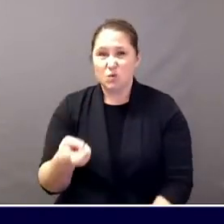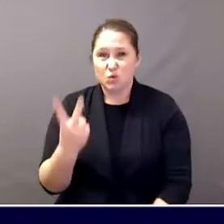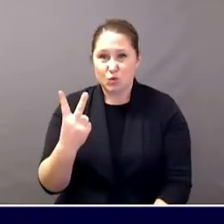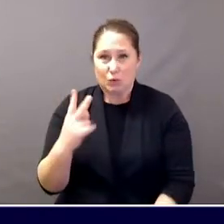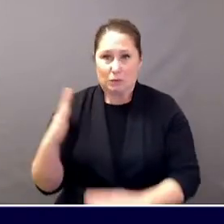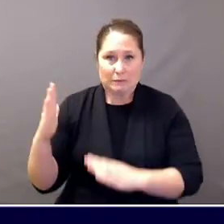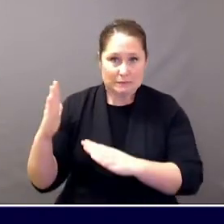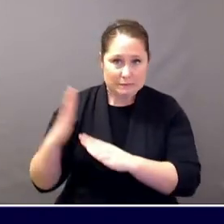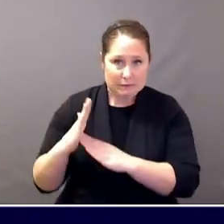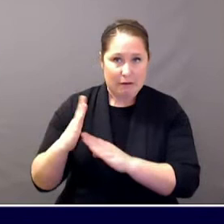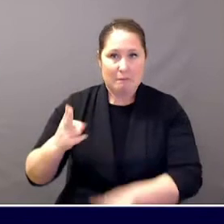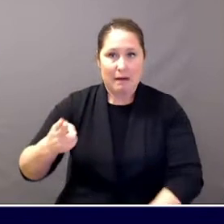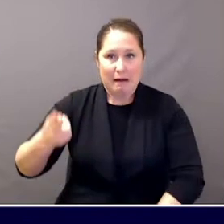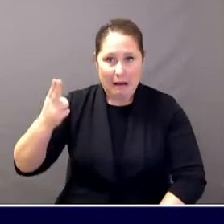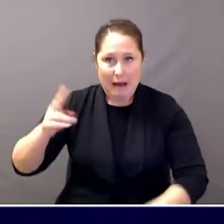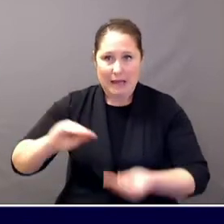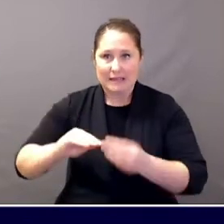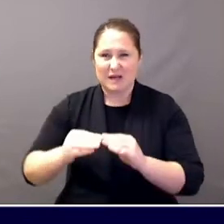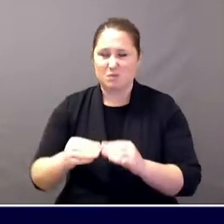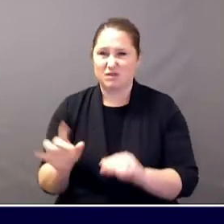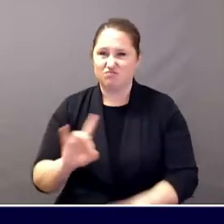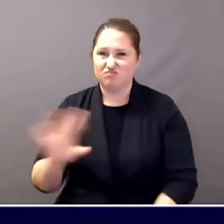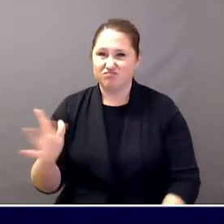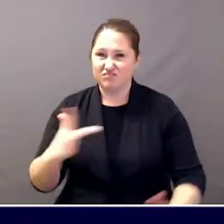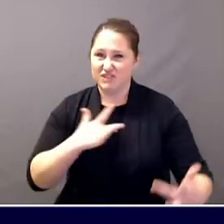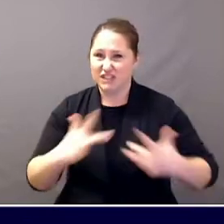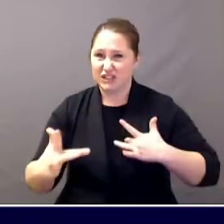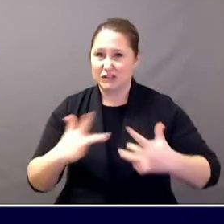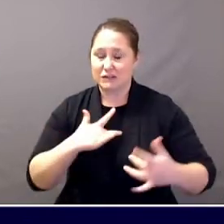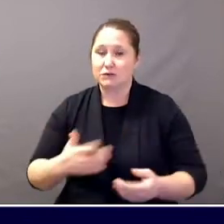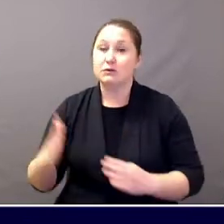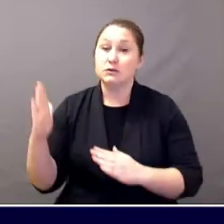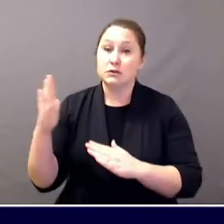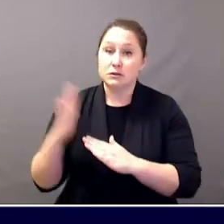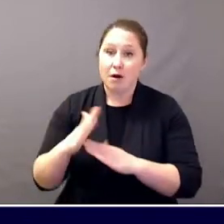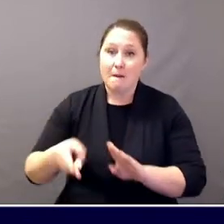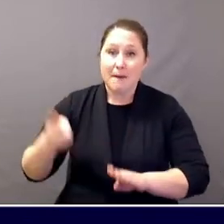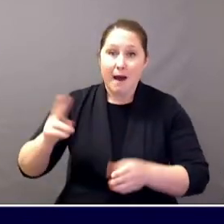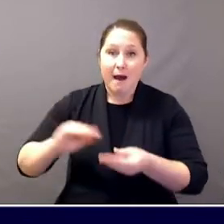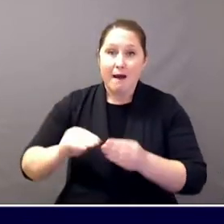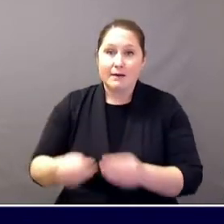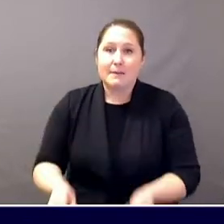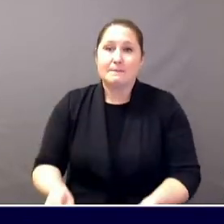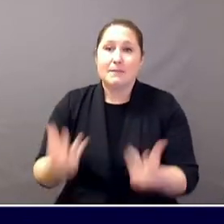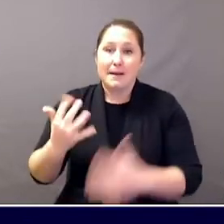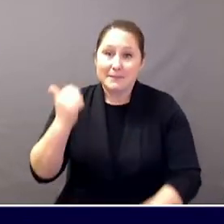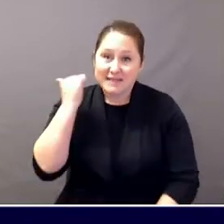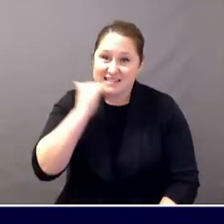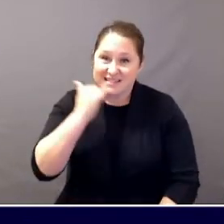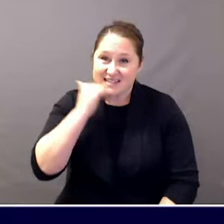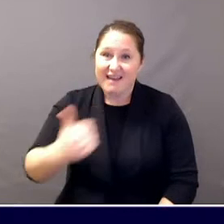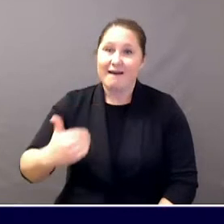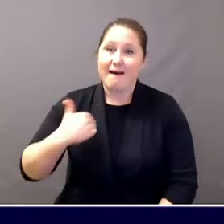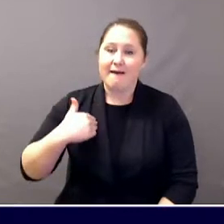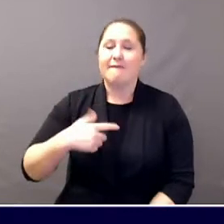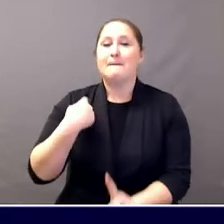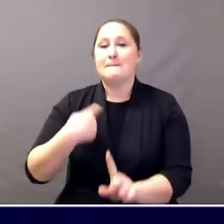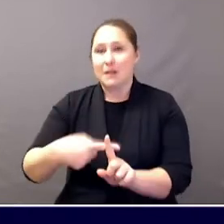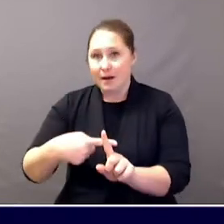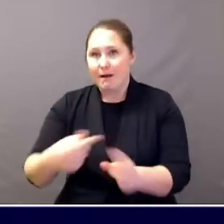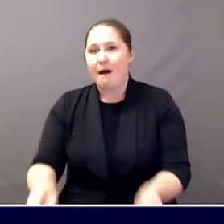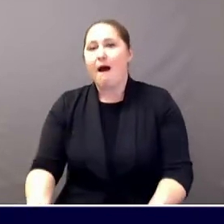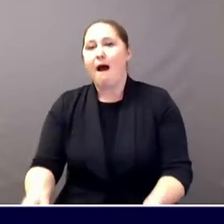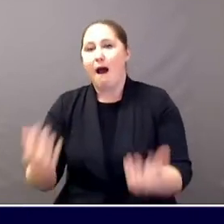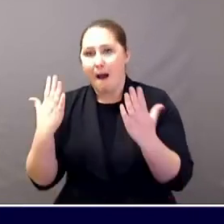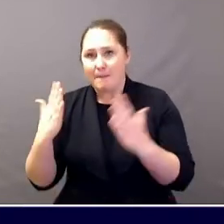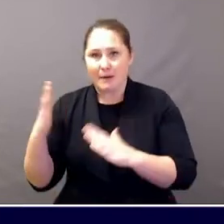numbers: the highest number of new daily cases, as well as the highest number of Maine people who are in the hospital. These